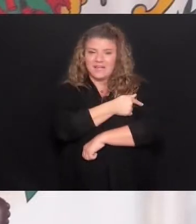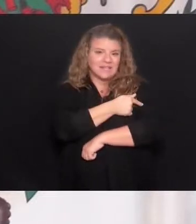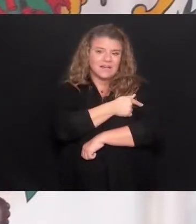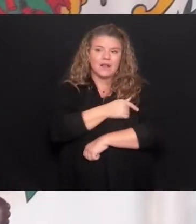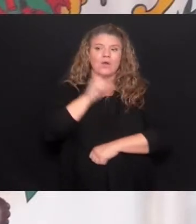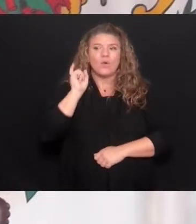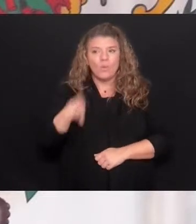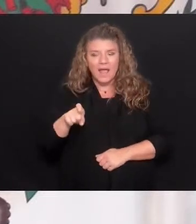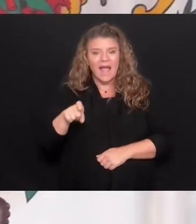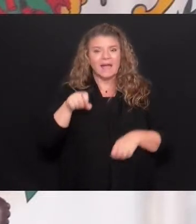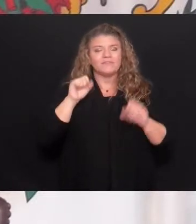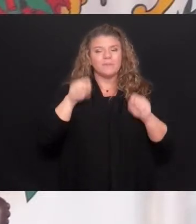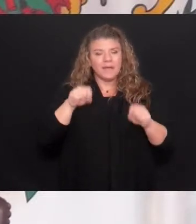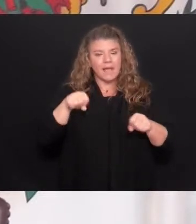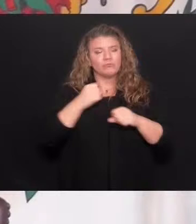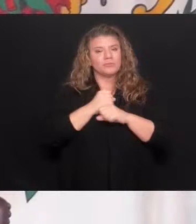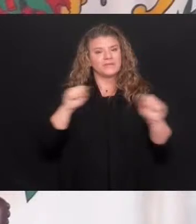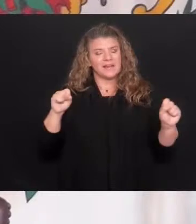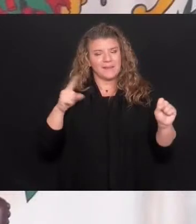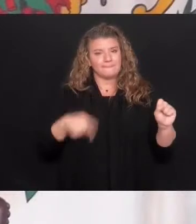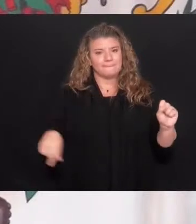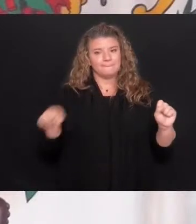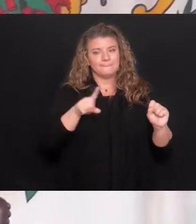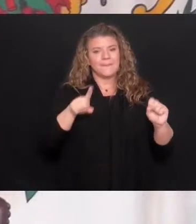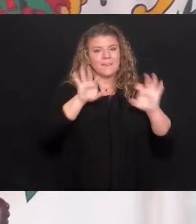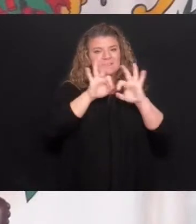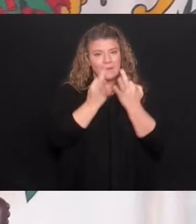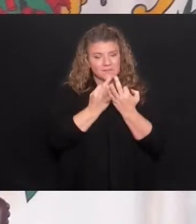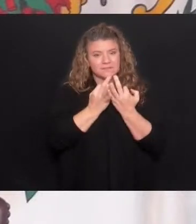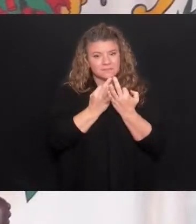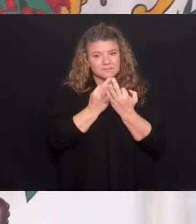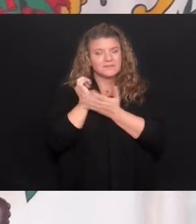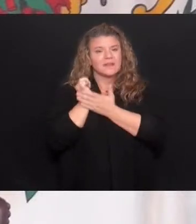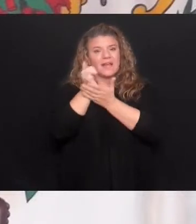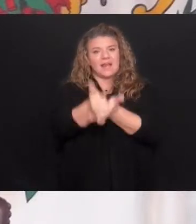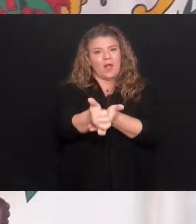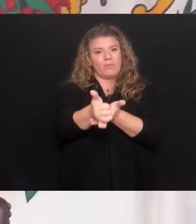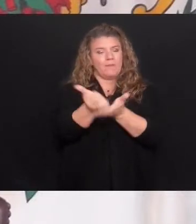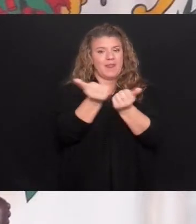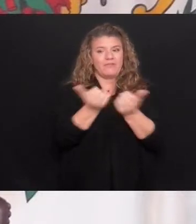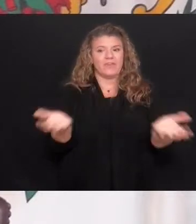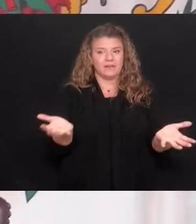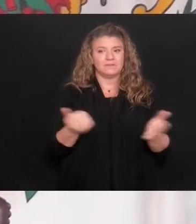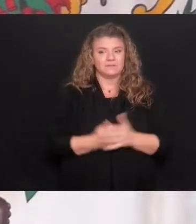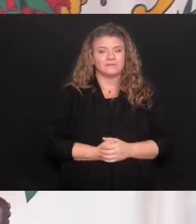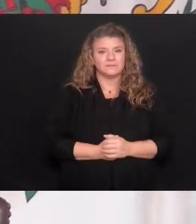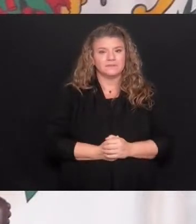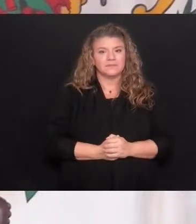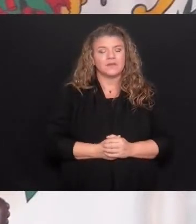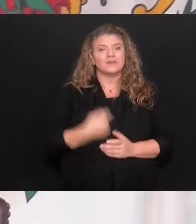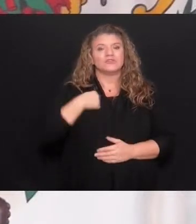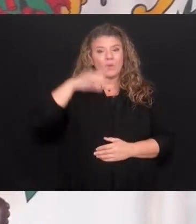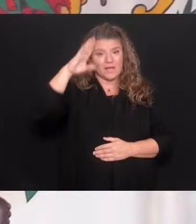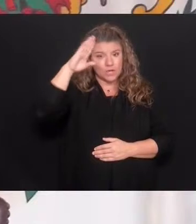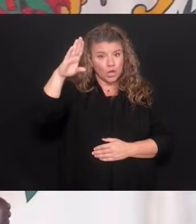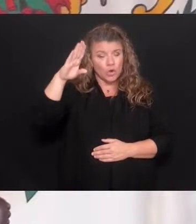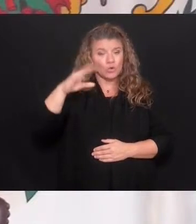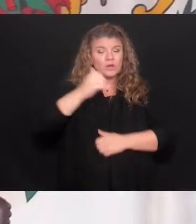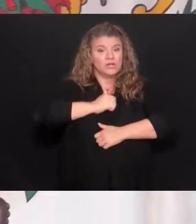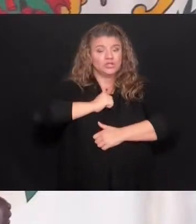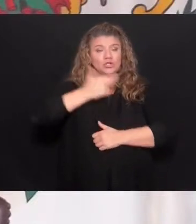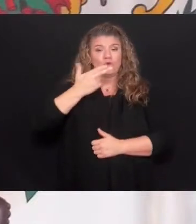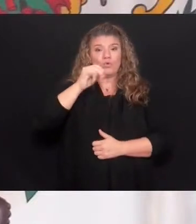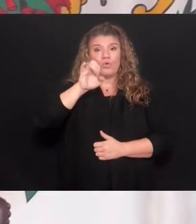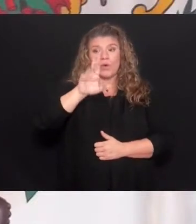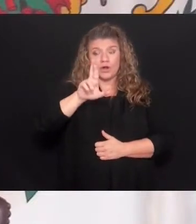have got to be able to protect these families and help them in every way. So I salute, you know, General